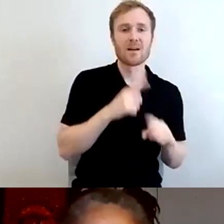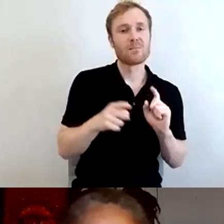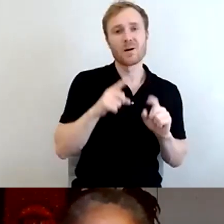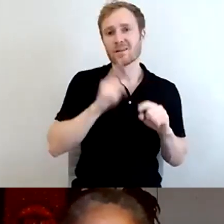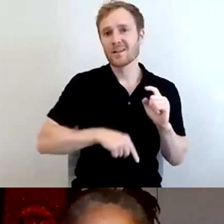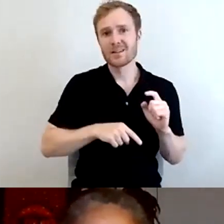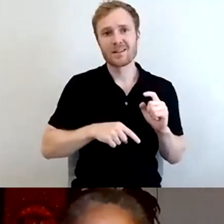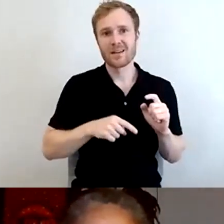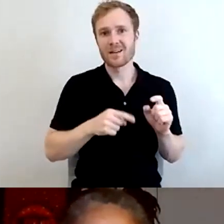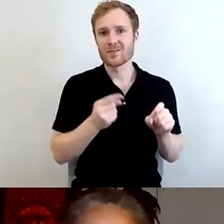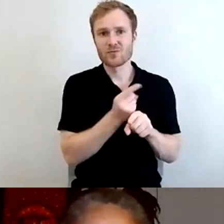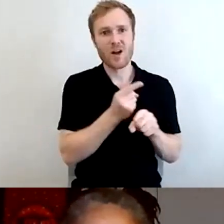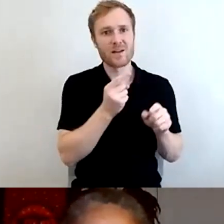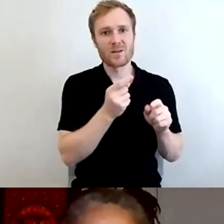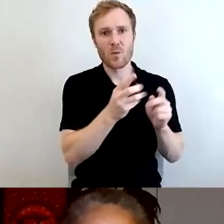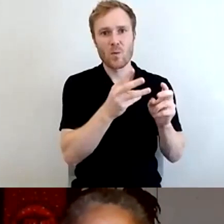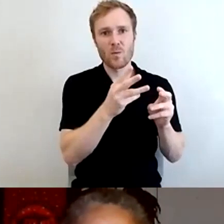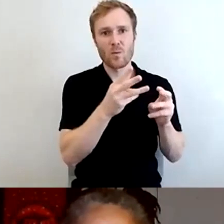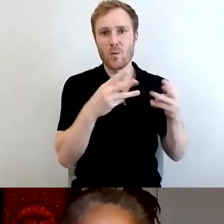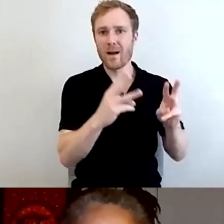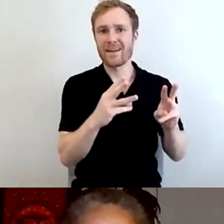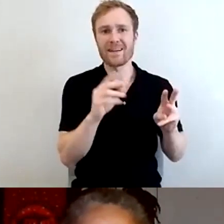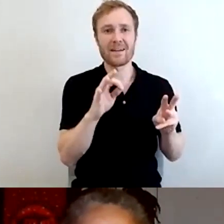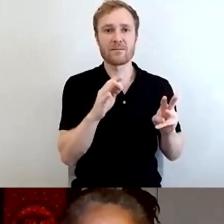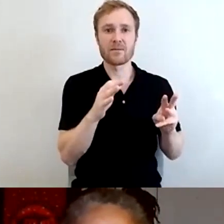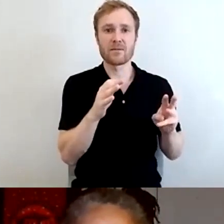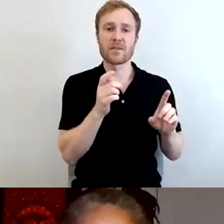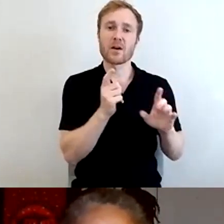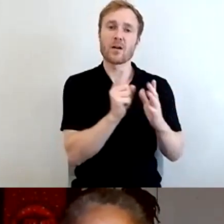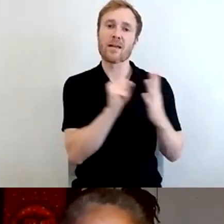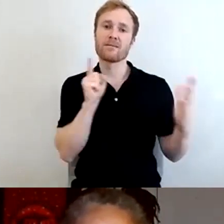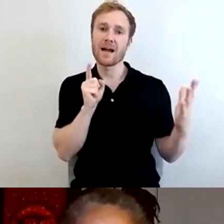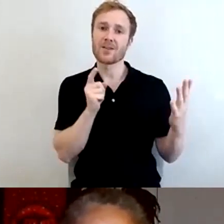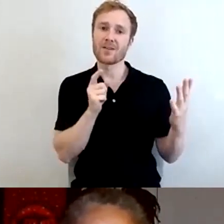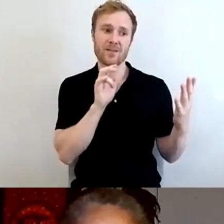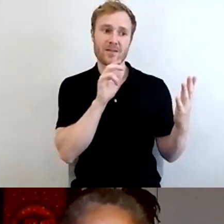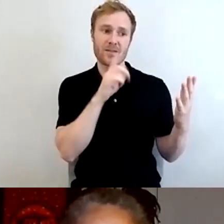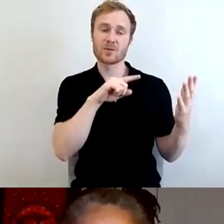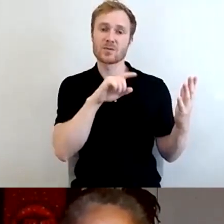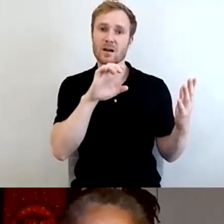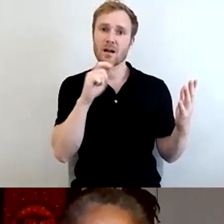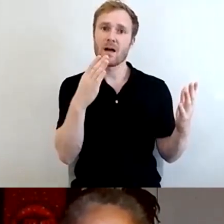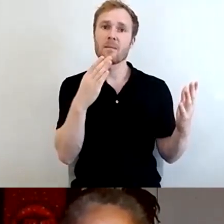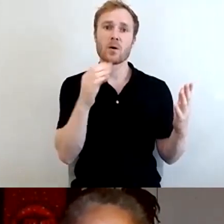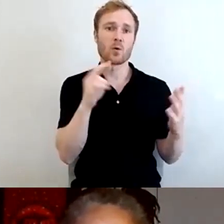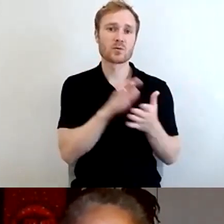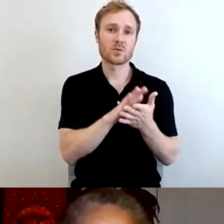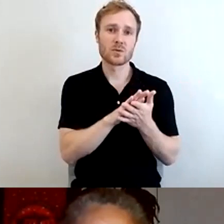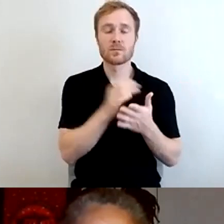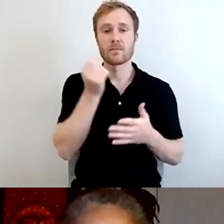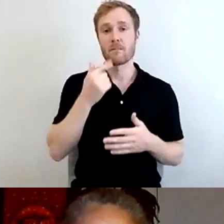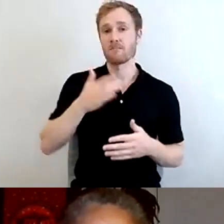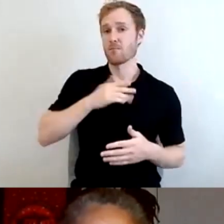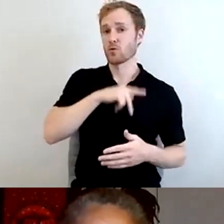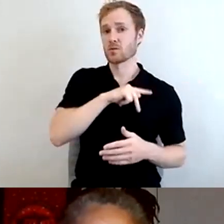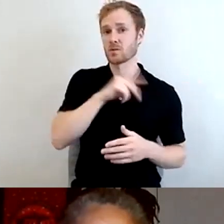sports at school. Because I know, like, from personal experience, I've attended CCAC in the past, and I've played basketball